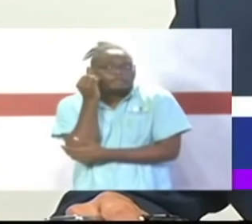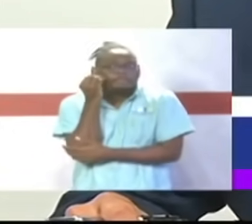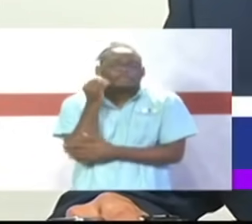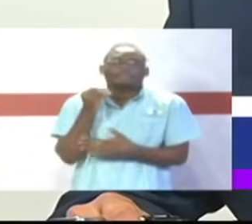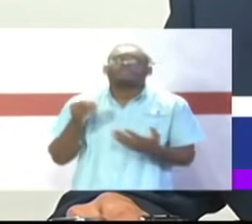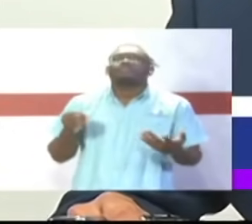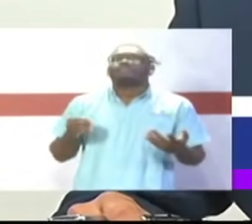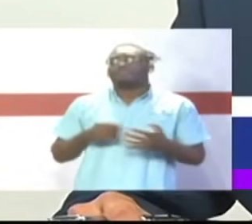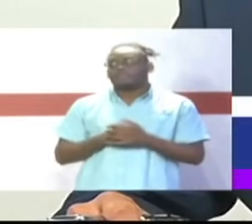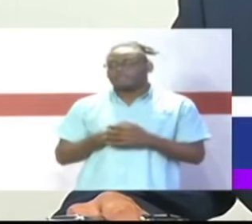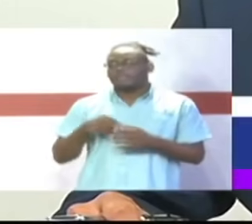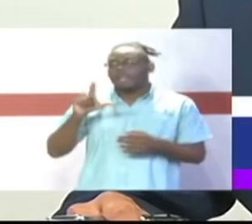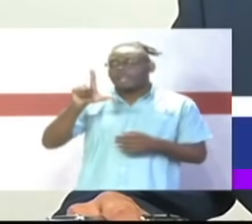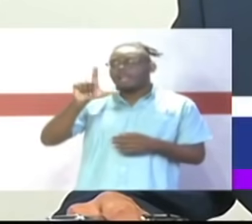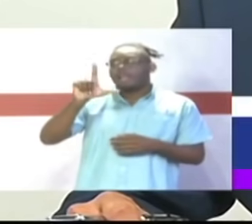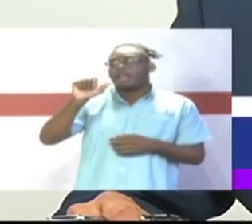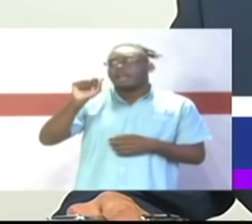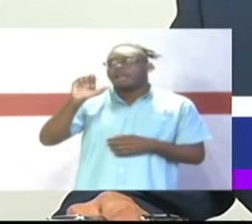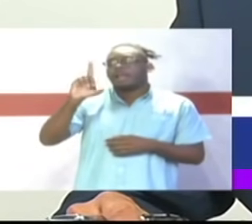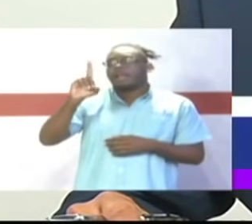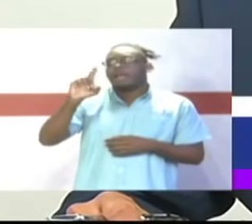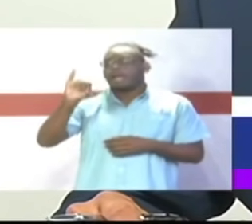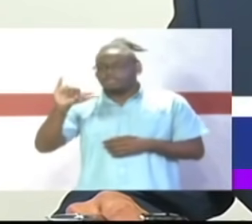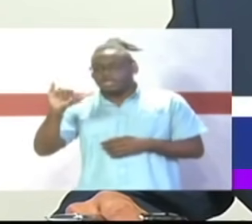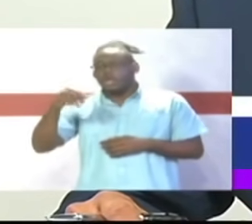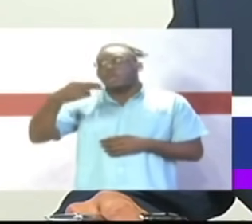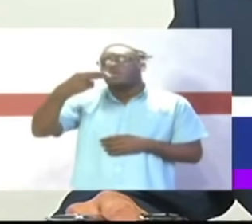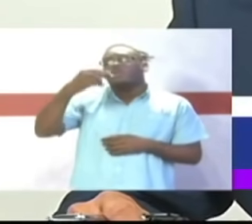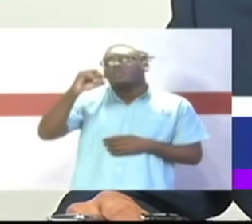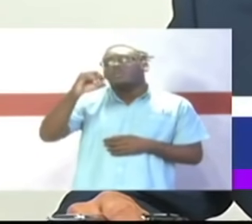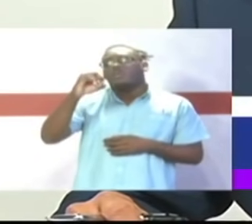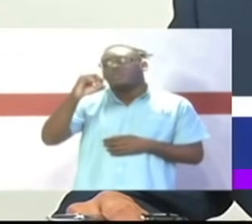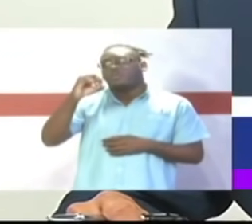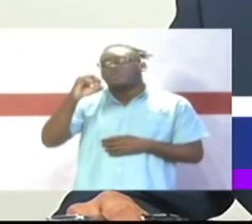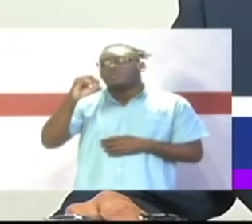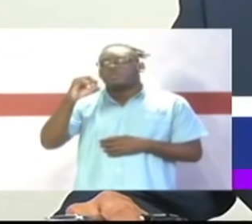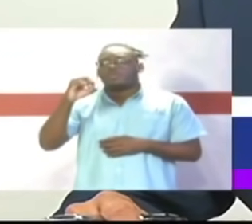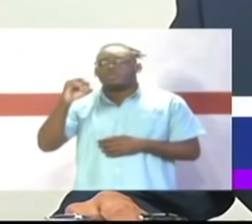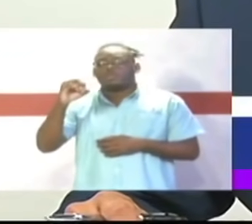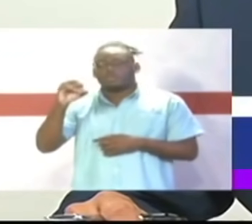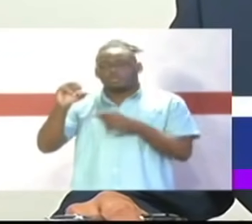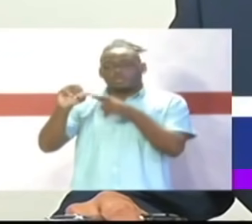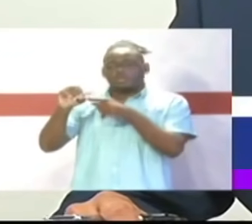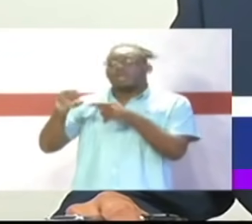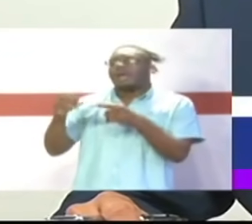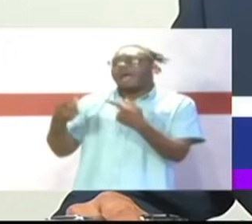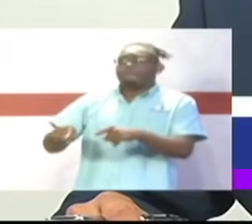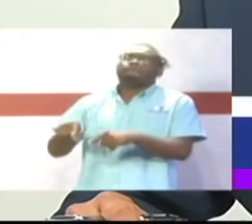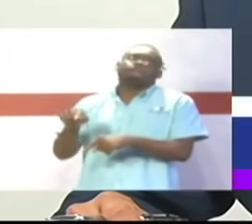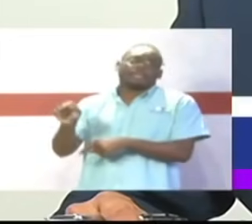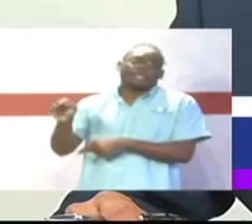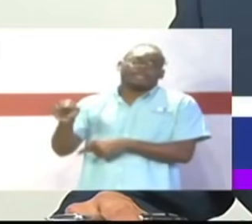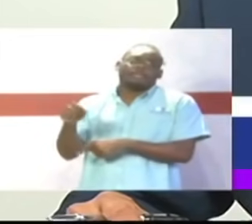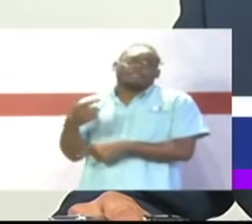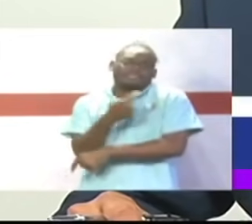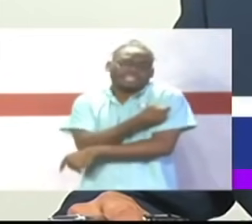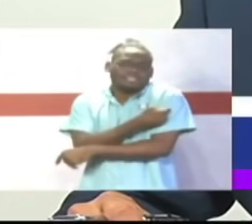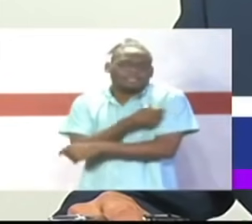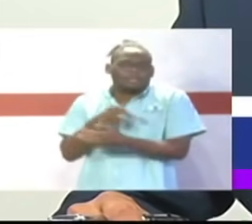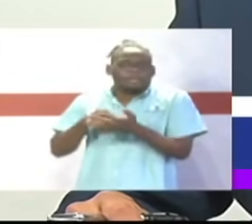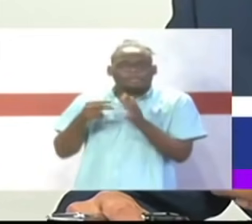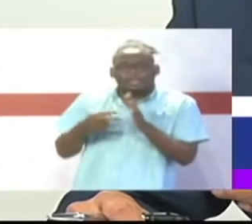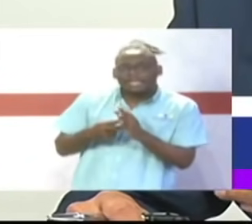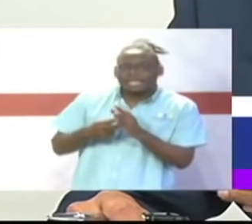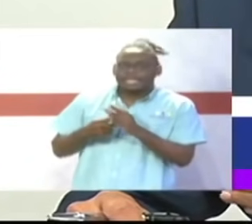The promise of vaccinations is not that it is a silver bullet to cure you of everything. What it will do, and the